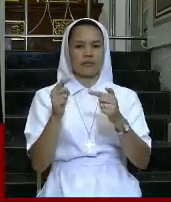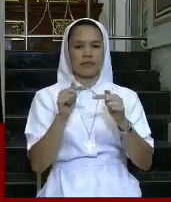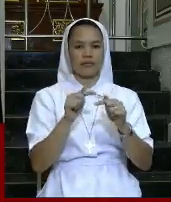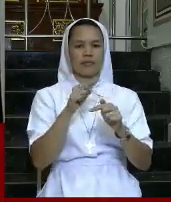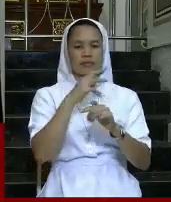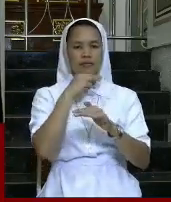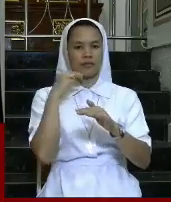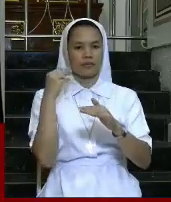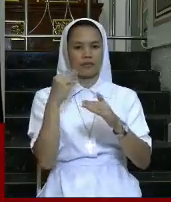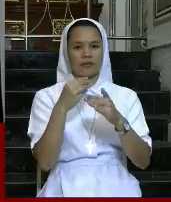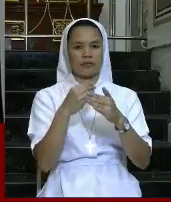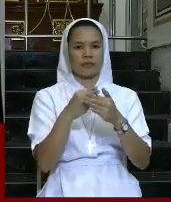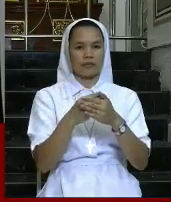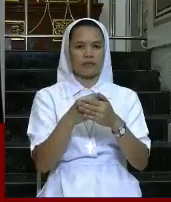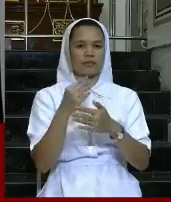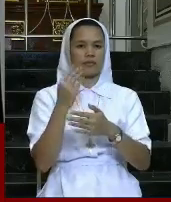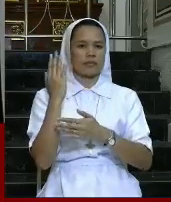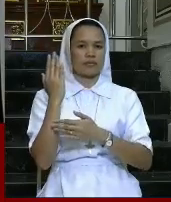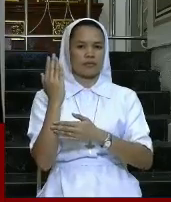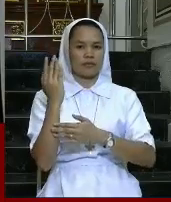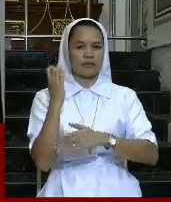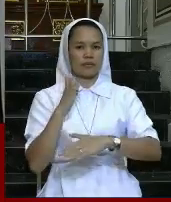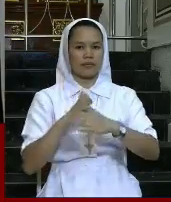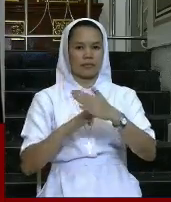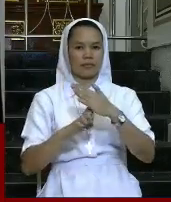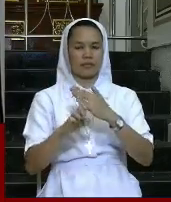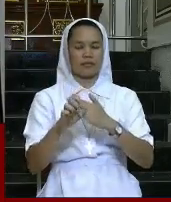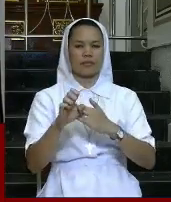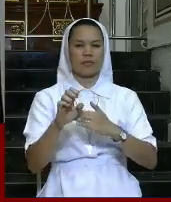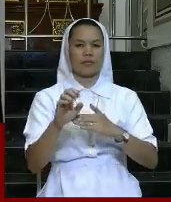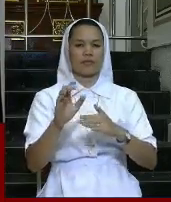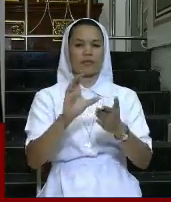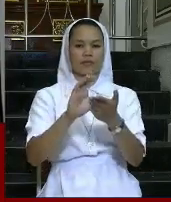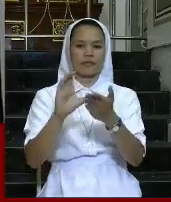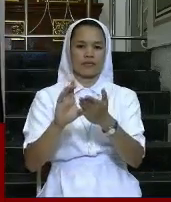mystery that he entered his own city of Jerusalem.